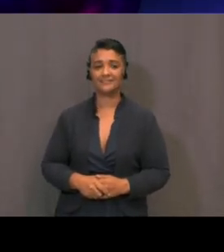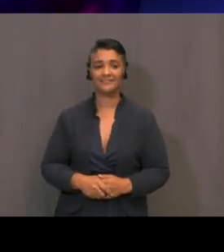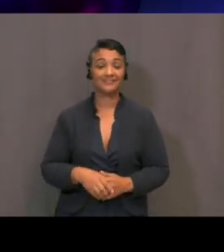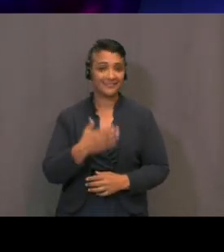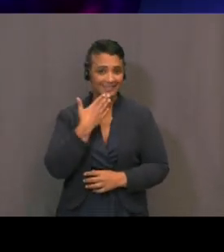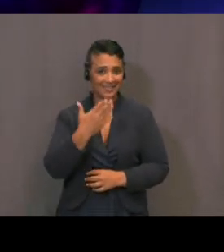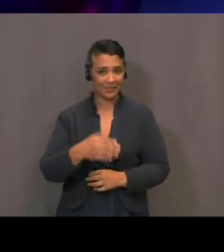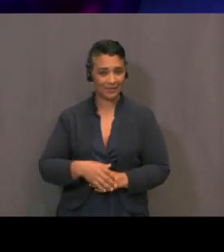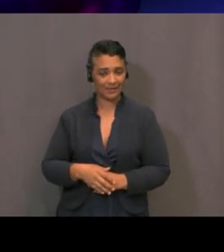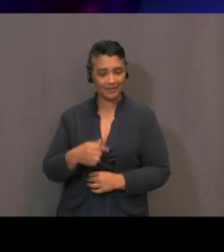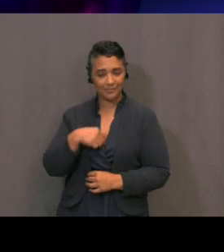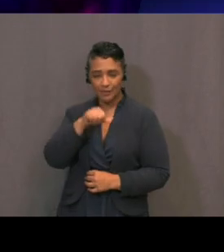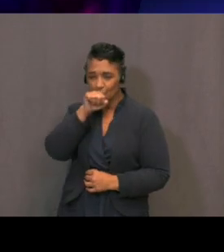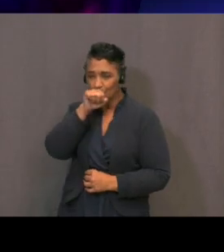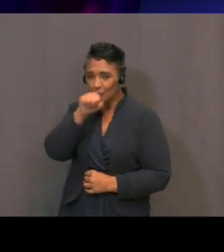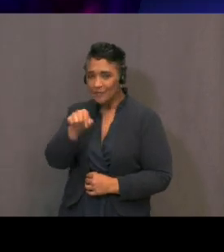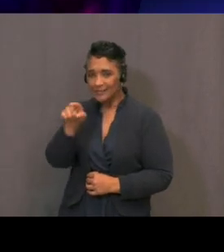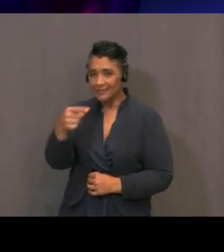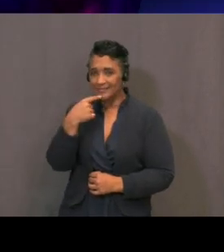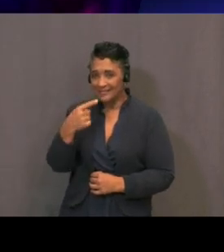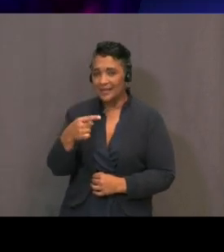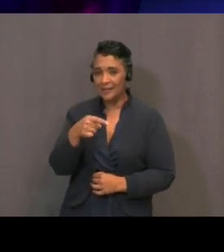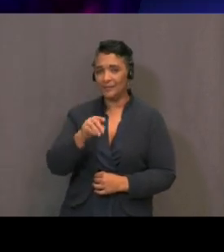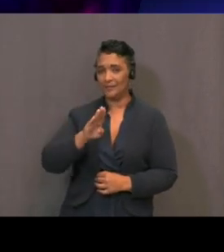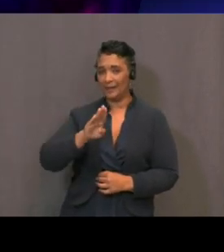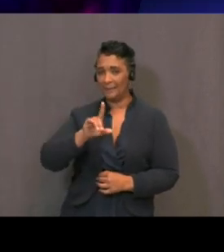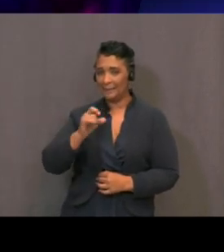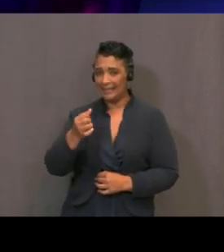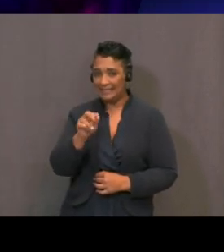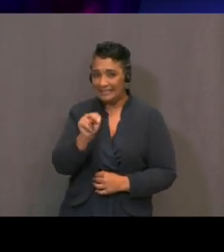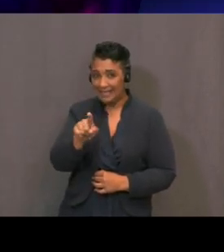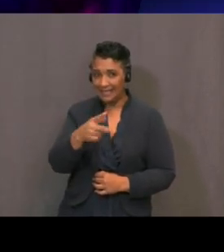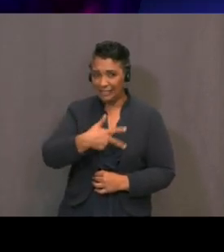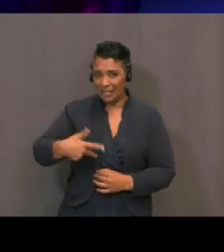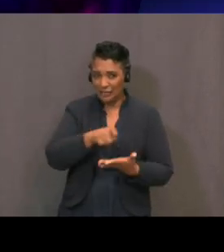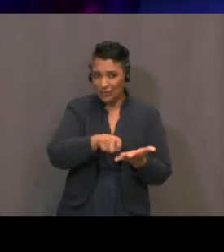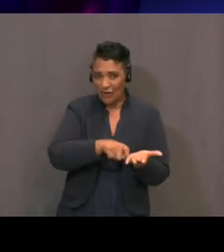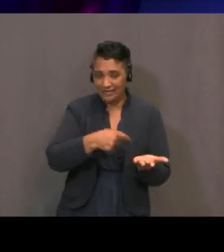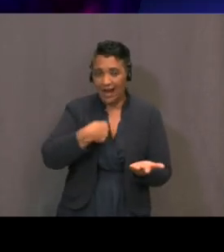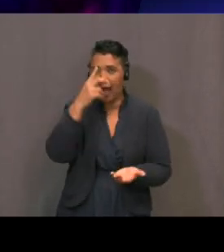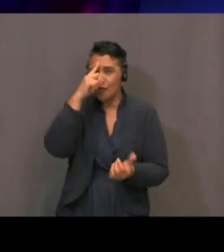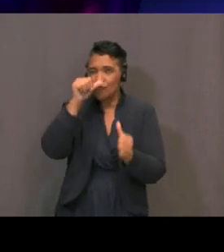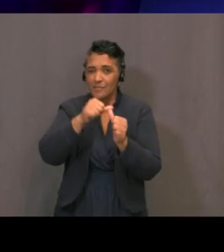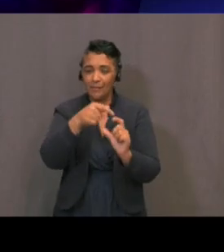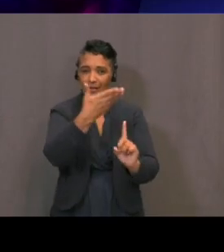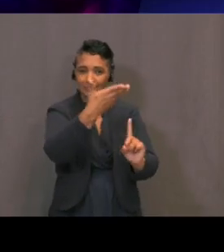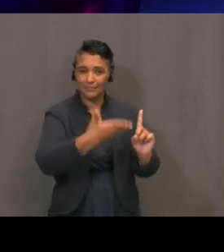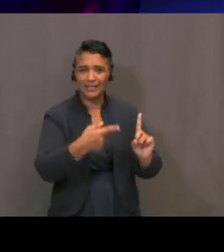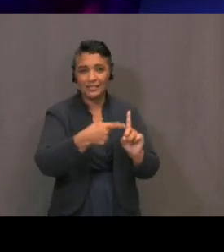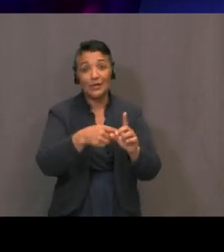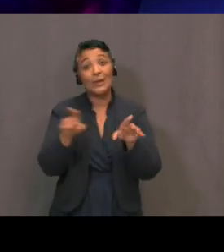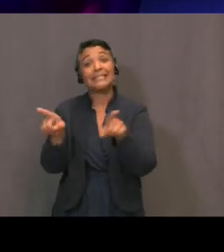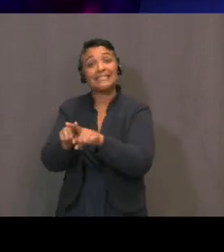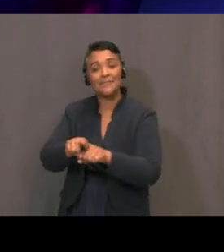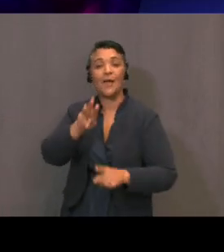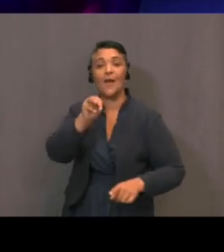I love it that you mentioned Karen Blixen, and I remember her well because she looked a lot like Meryl Streep.